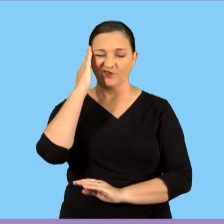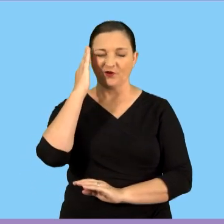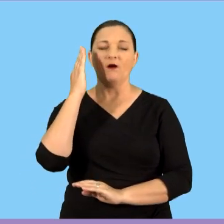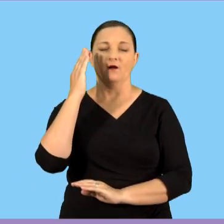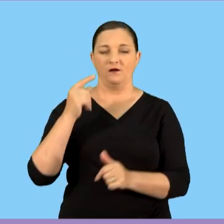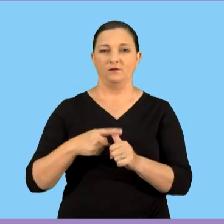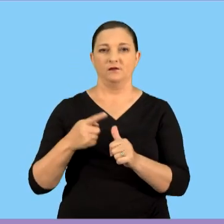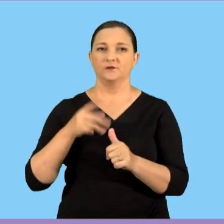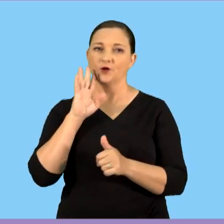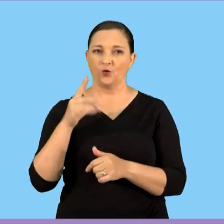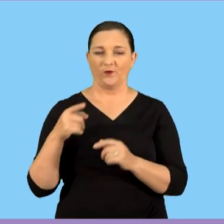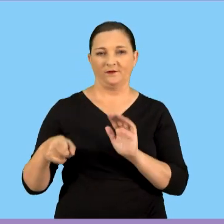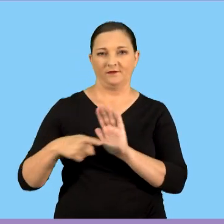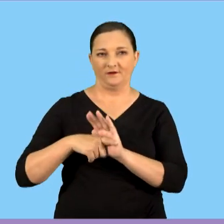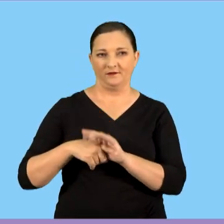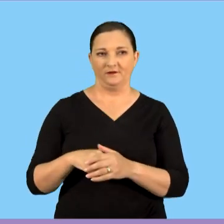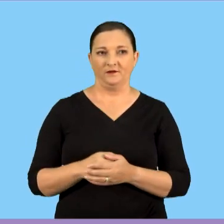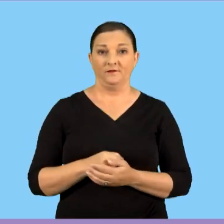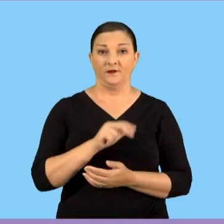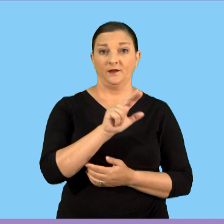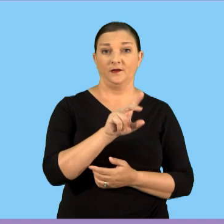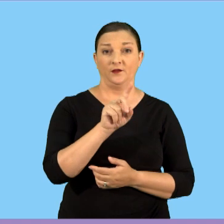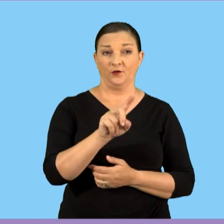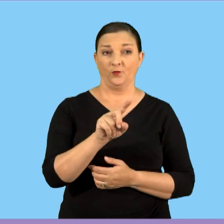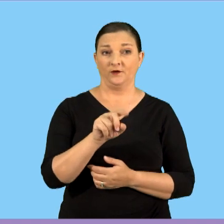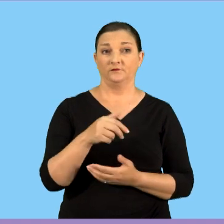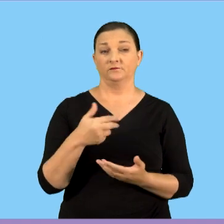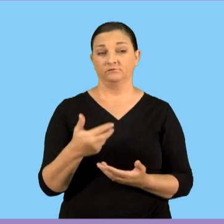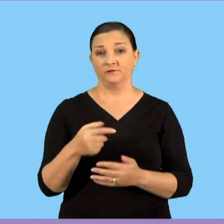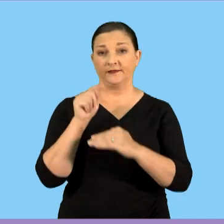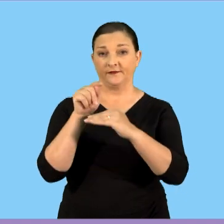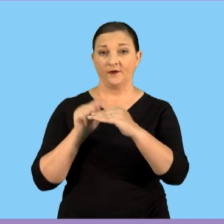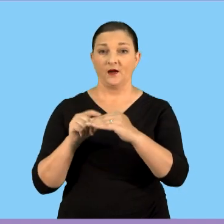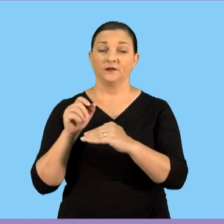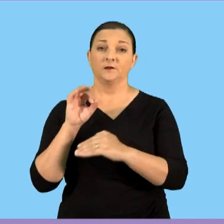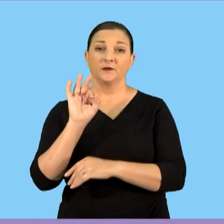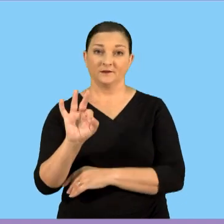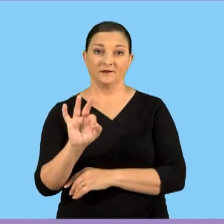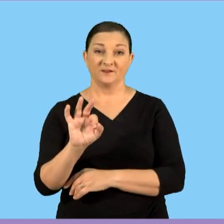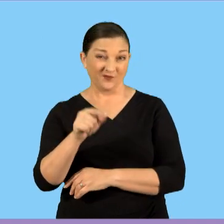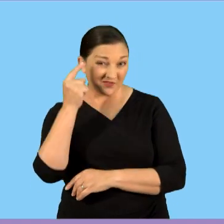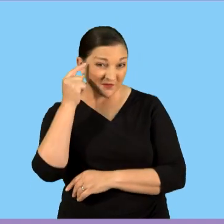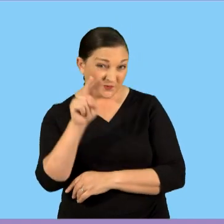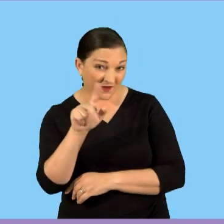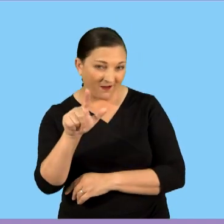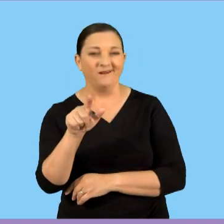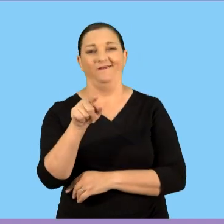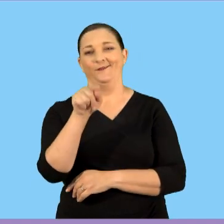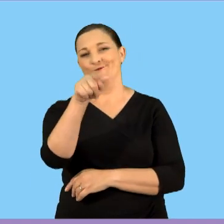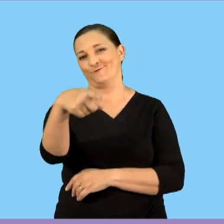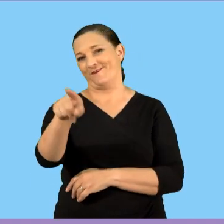be negative. And what is 81 divided by 3? Yes, if you are thinking of 27, you are